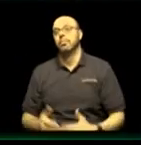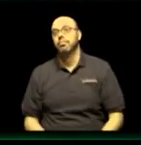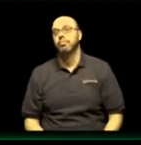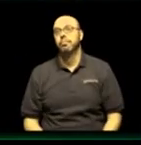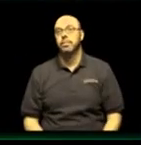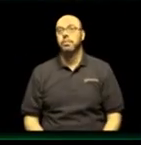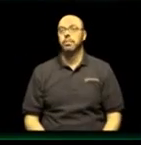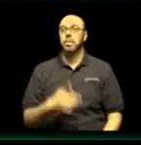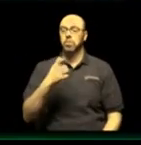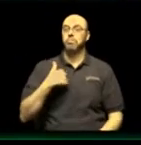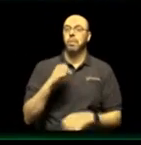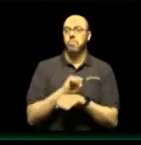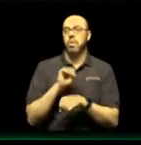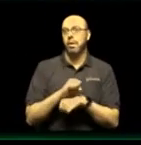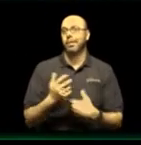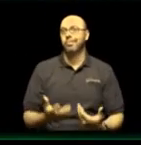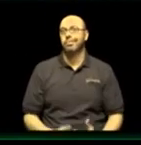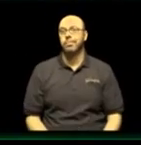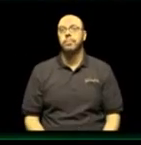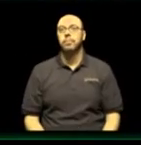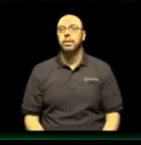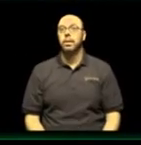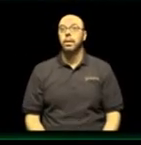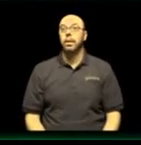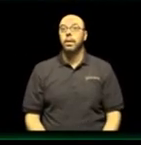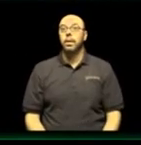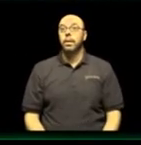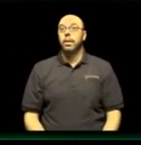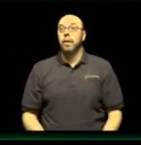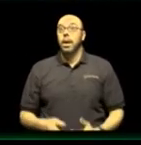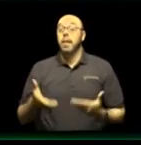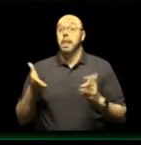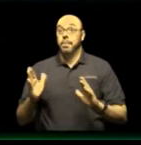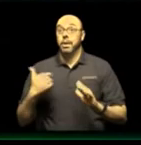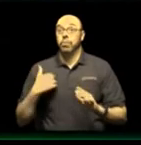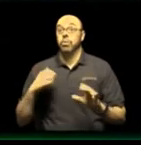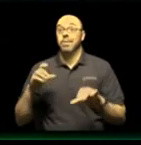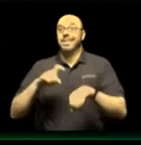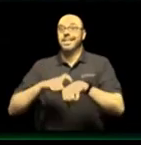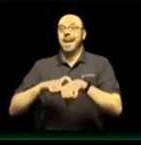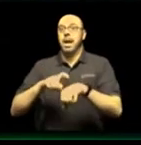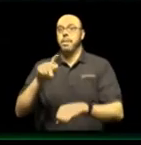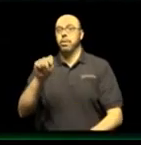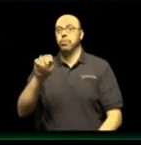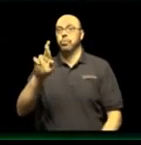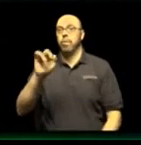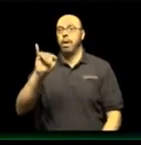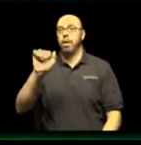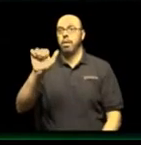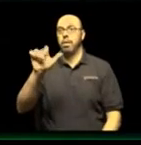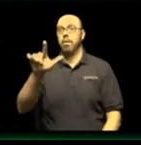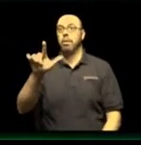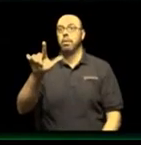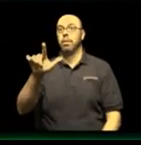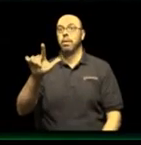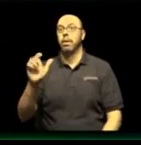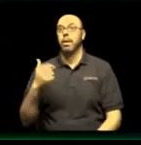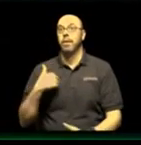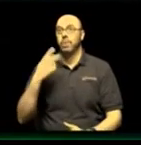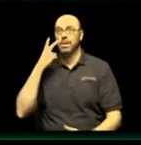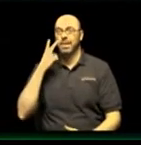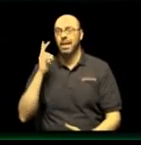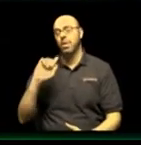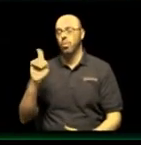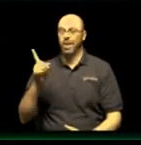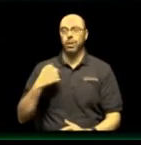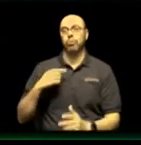I'm rookie. Yeah. So they put me in time trial. Time trial, when you time trial, what position you start.